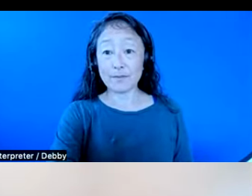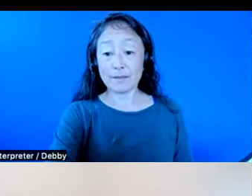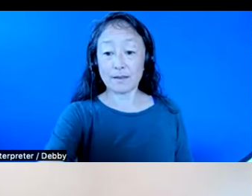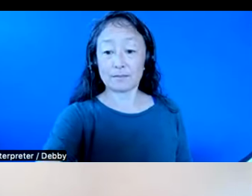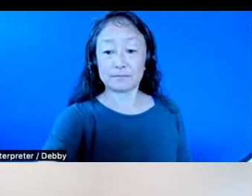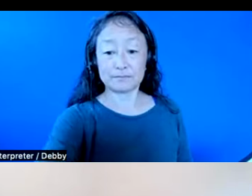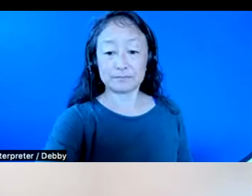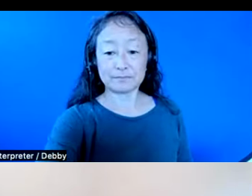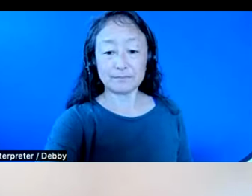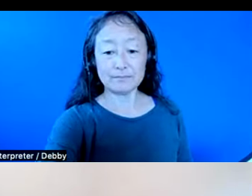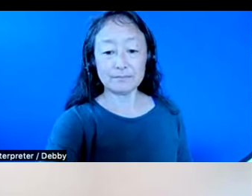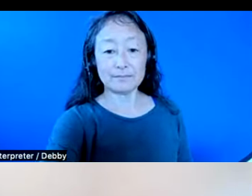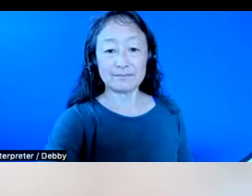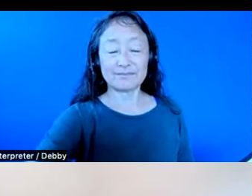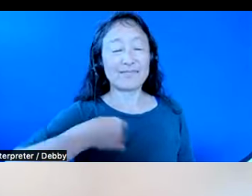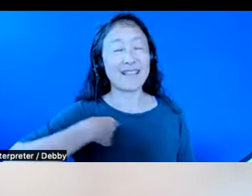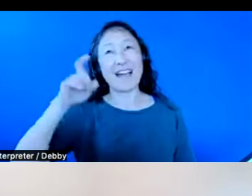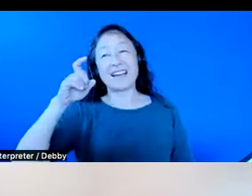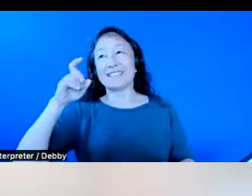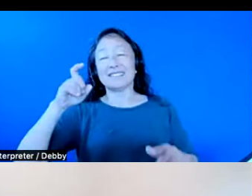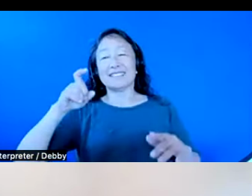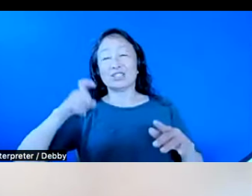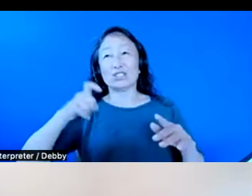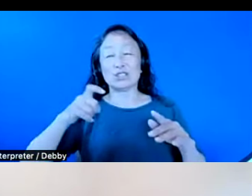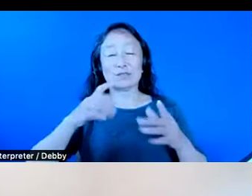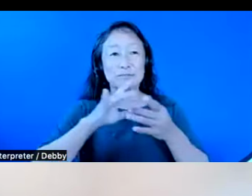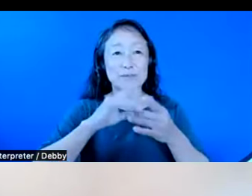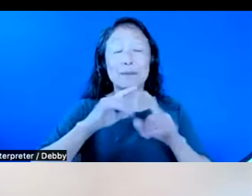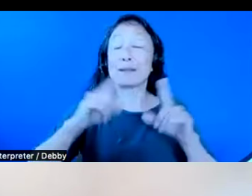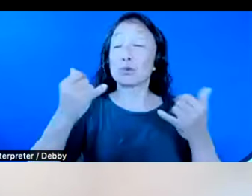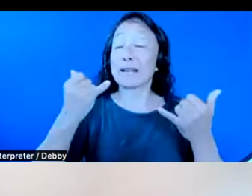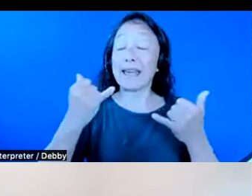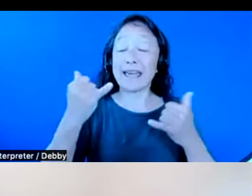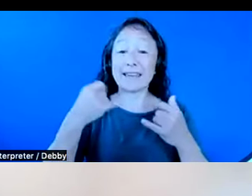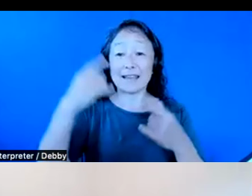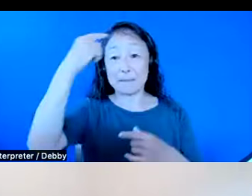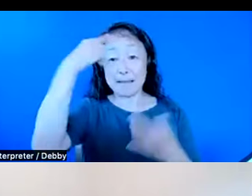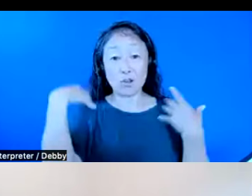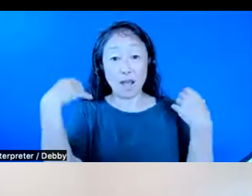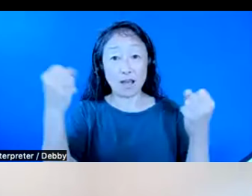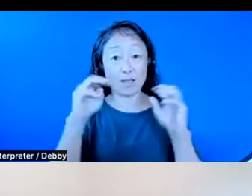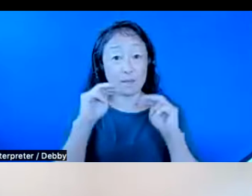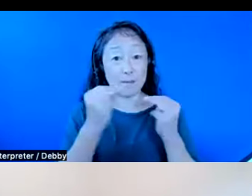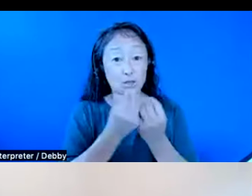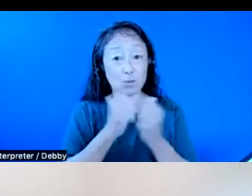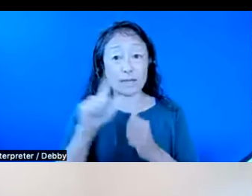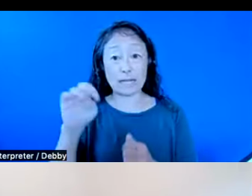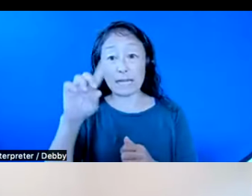I should have waited to say all that, but today it's the mental health module with Linda. Jolene's coming in to do the sexual assault response